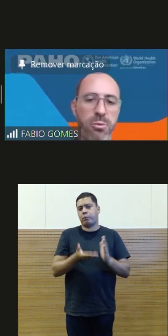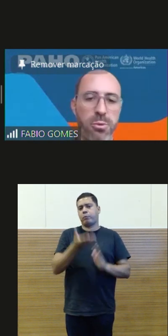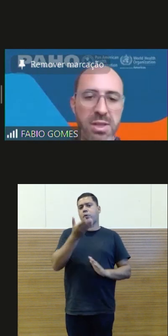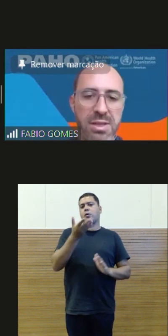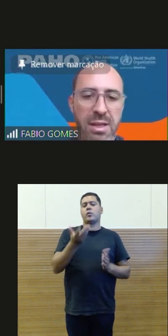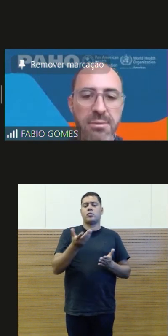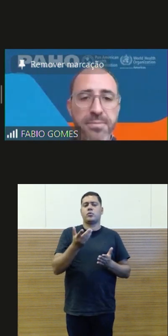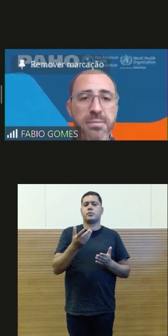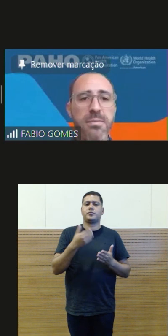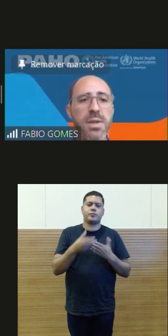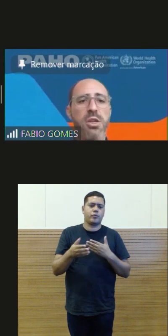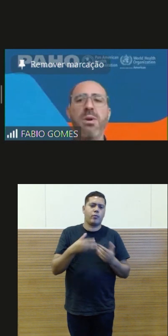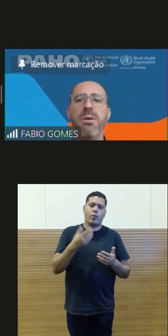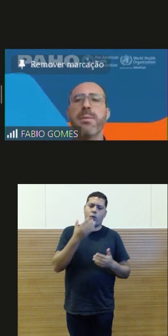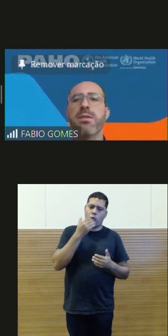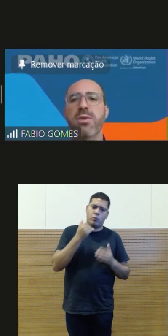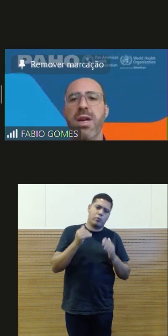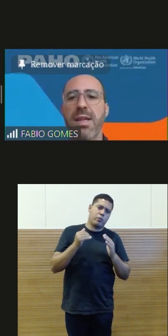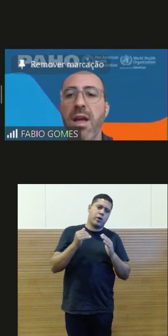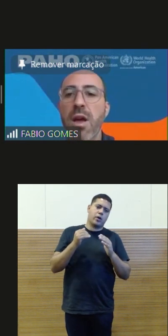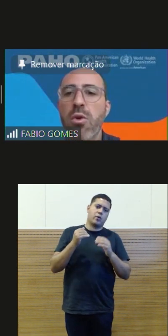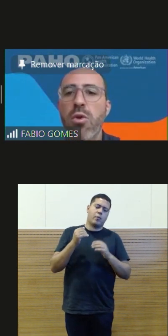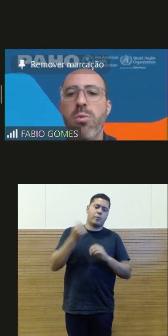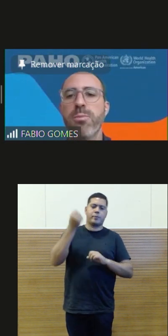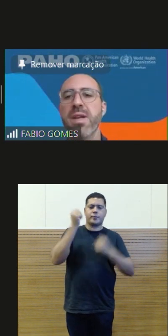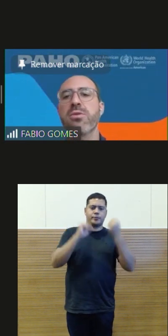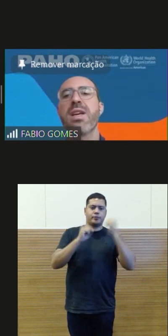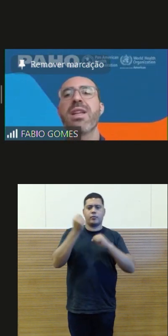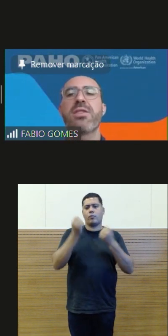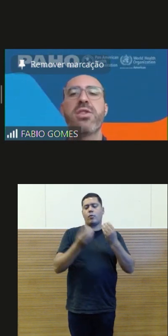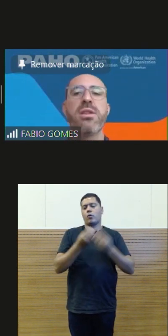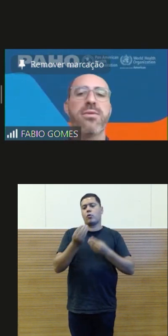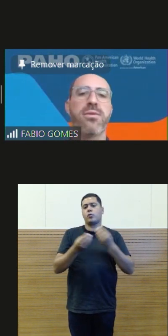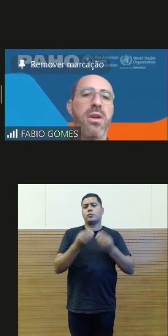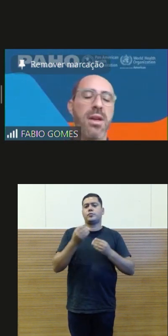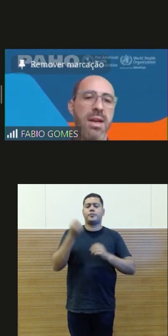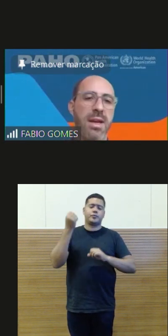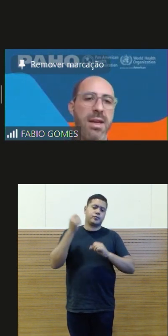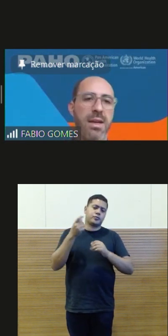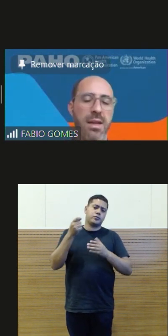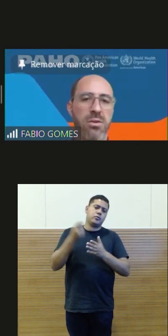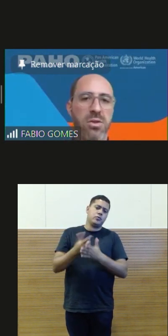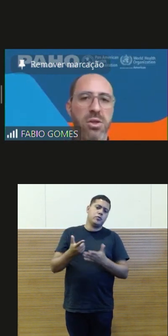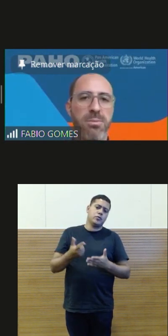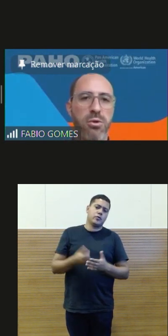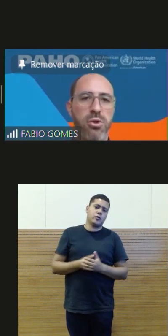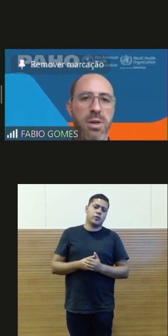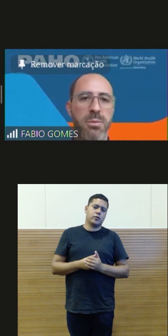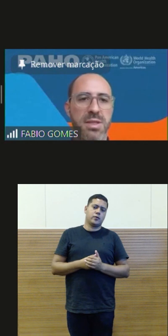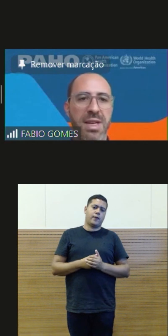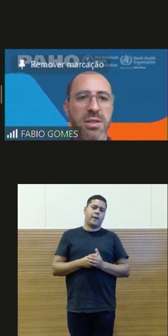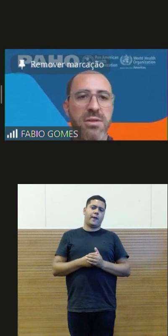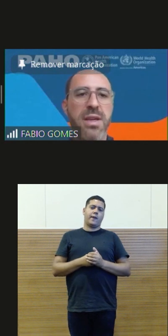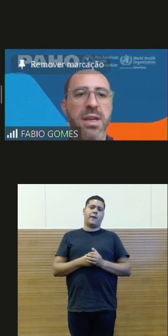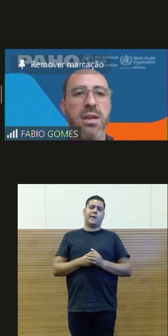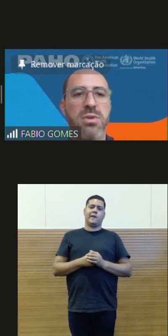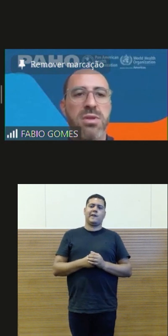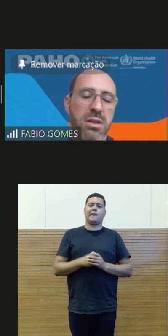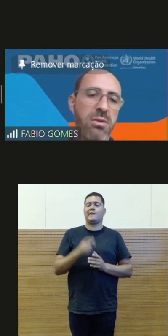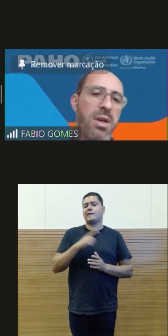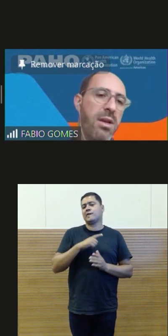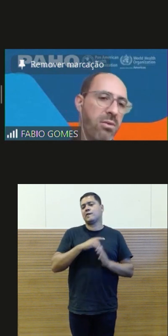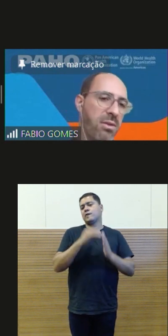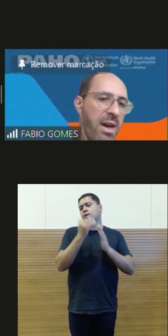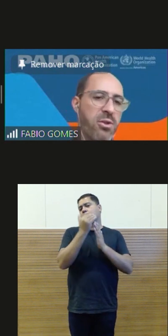ultra processed foods, and here we have a single product, which is a sugary drink, with a relative